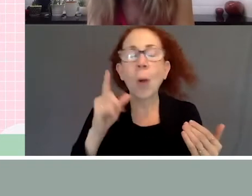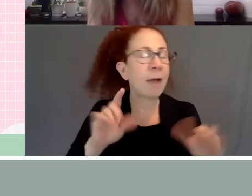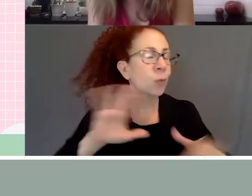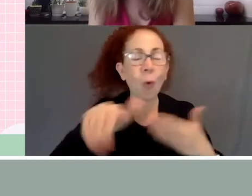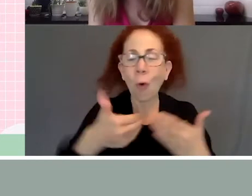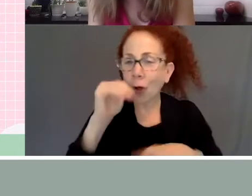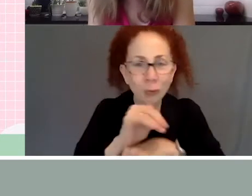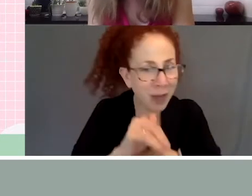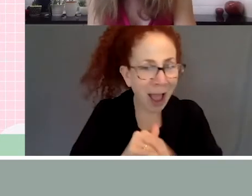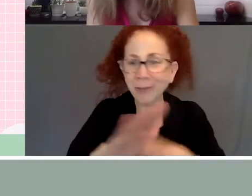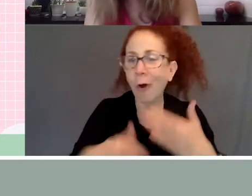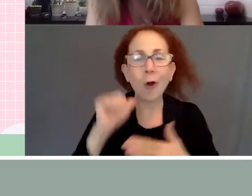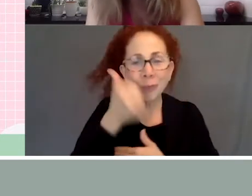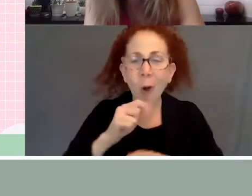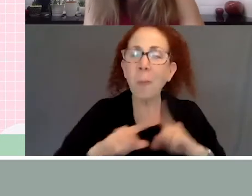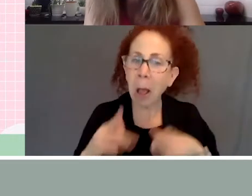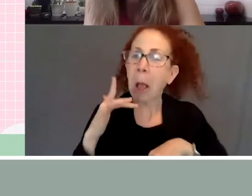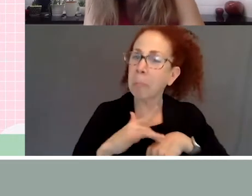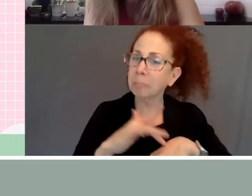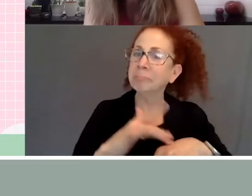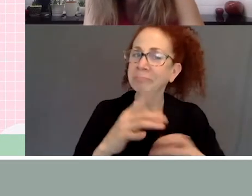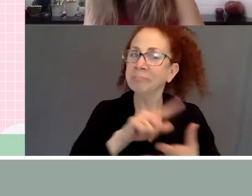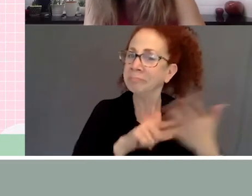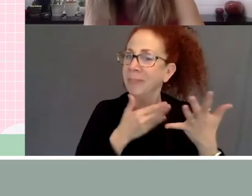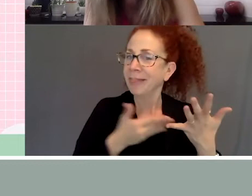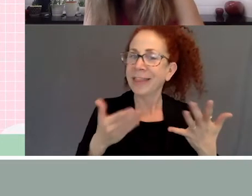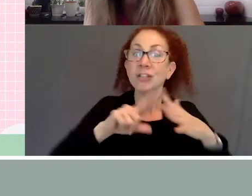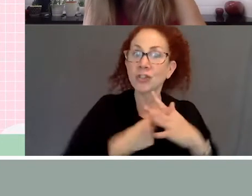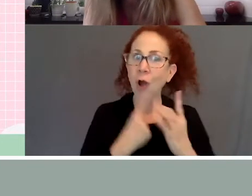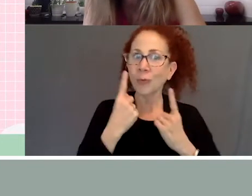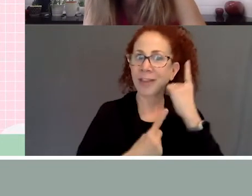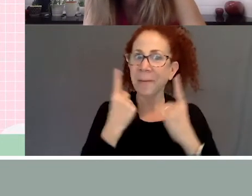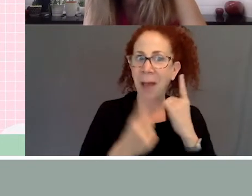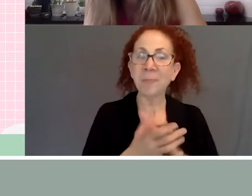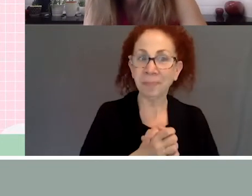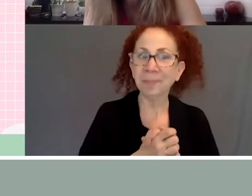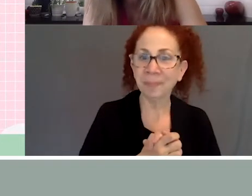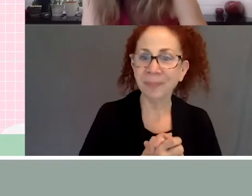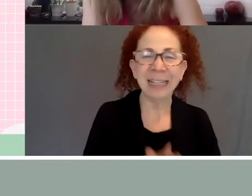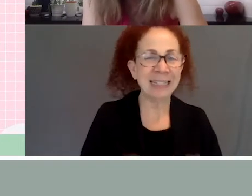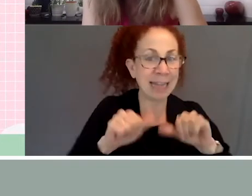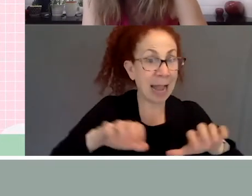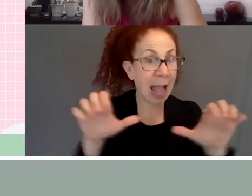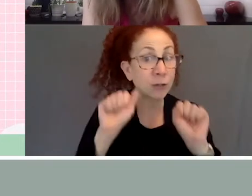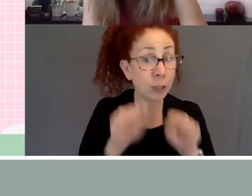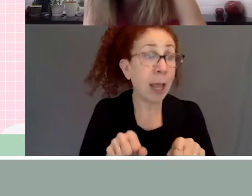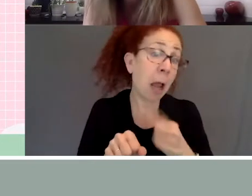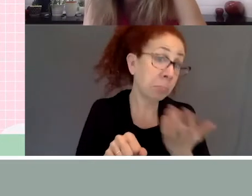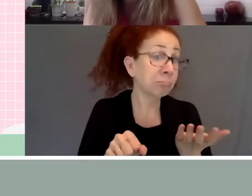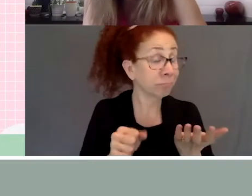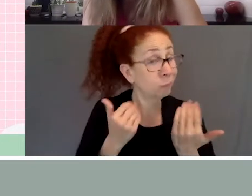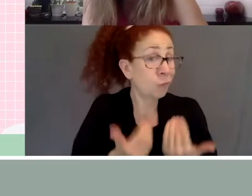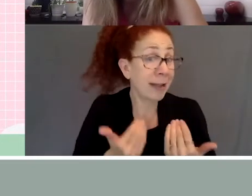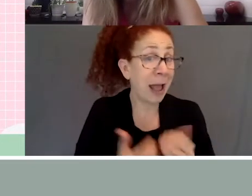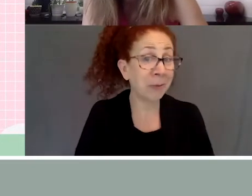tonight or tomorrow, but these are some things that we can start to think about and take action on pretty much